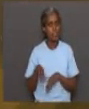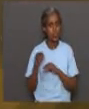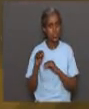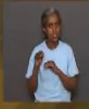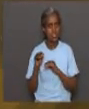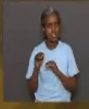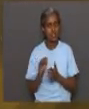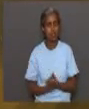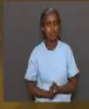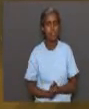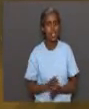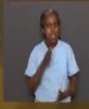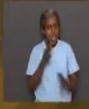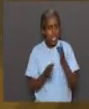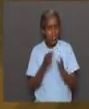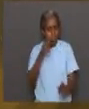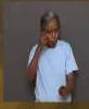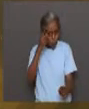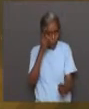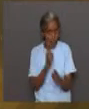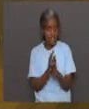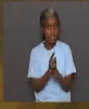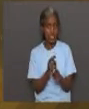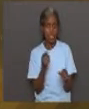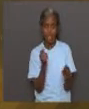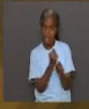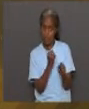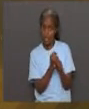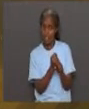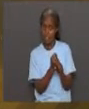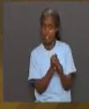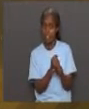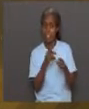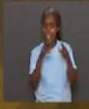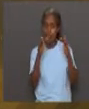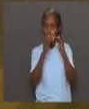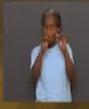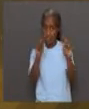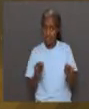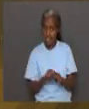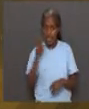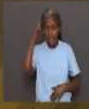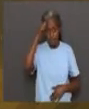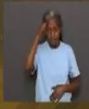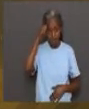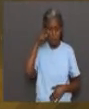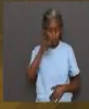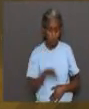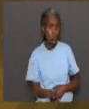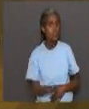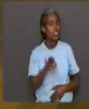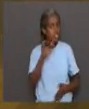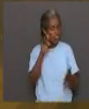Welcome back, students. If you correctly applied the quadrilateral theorems,